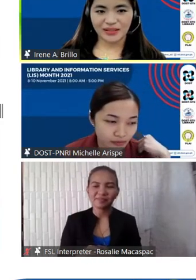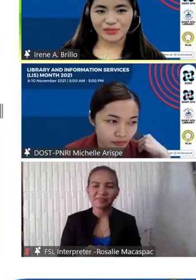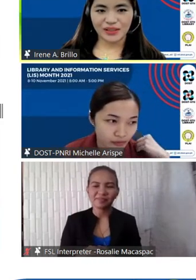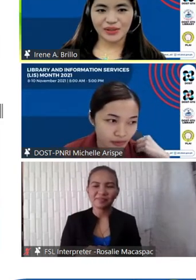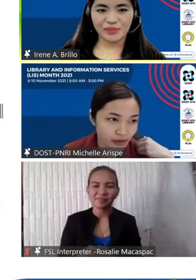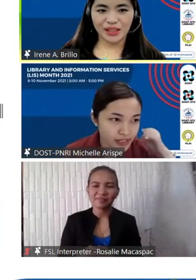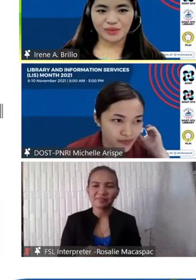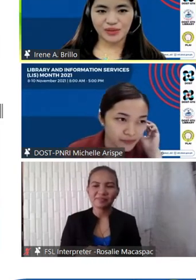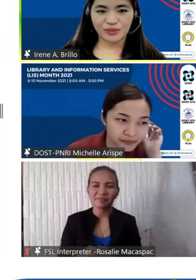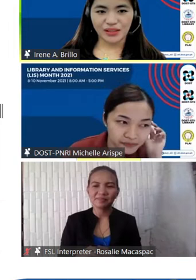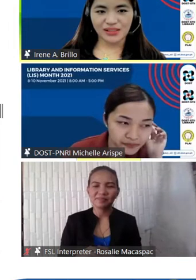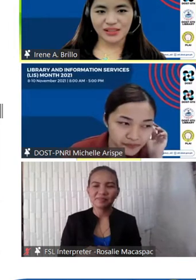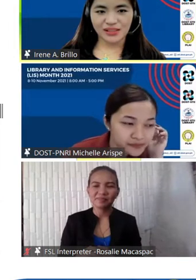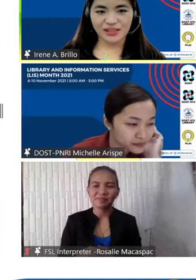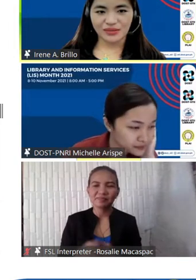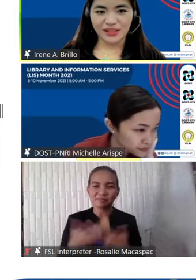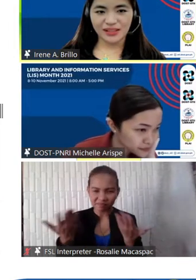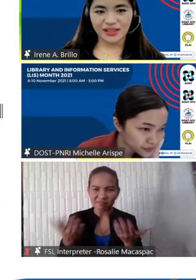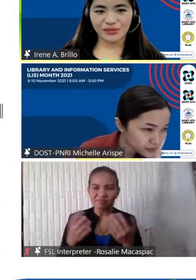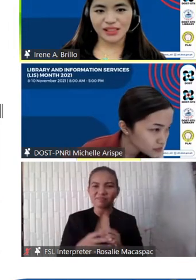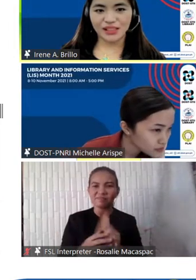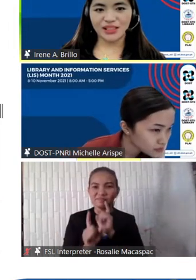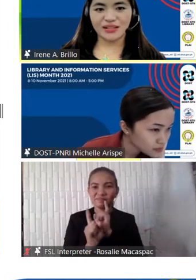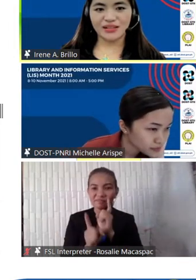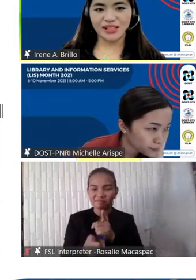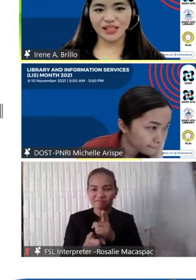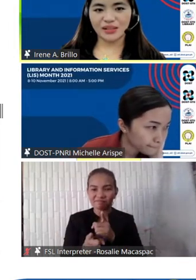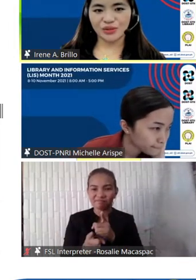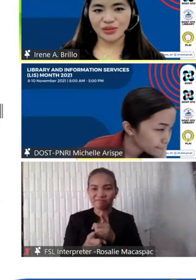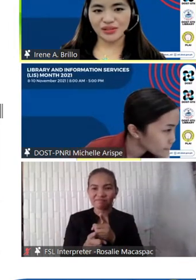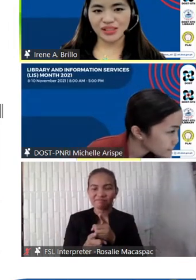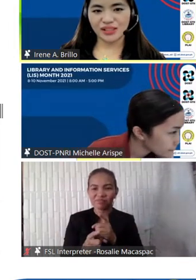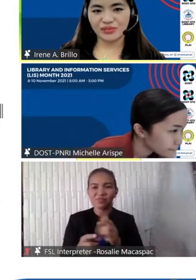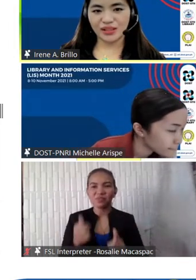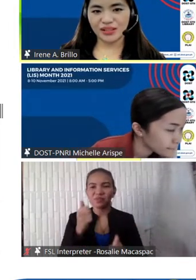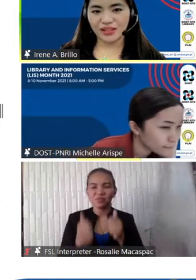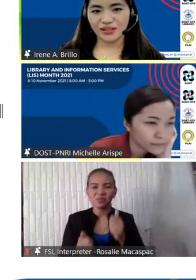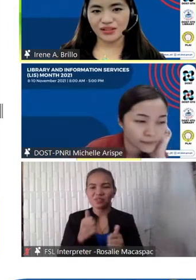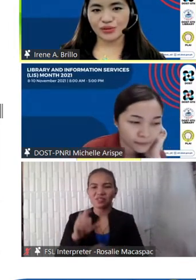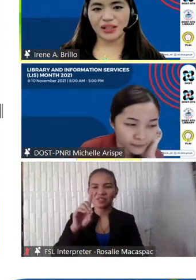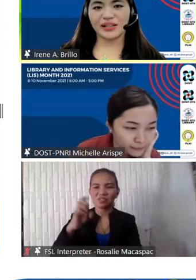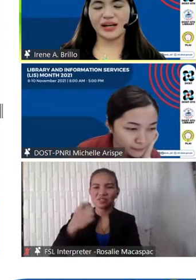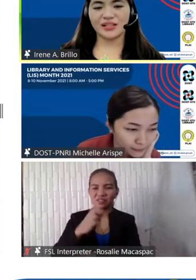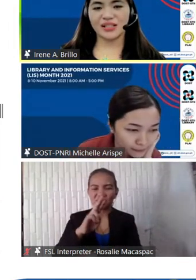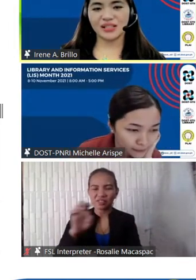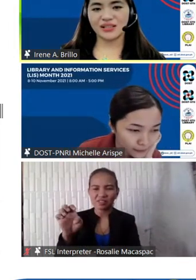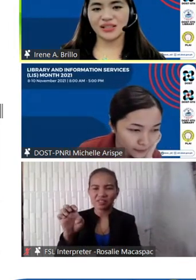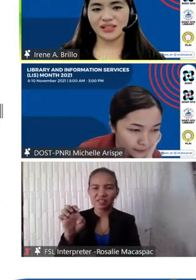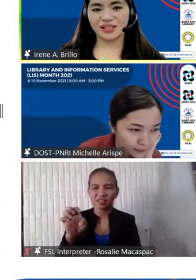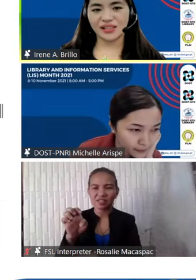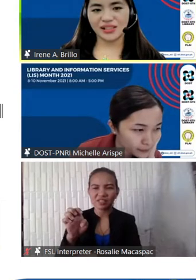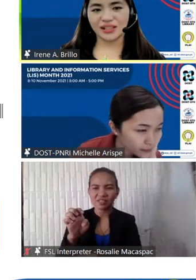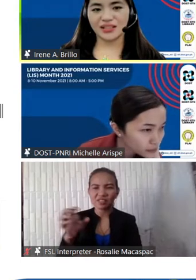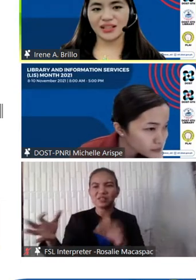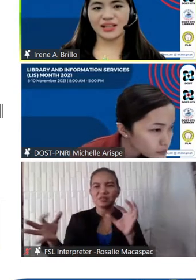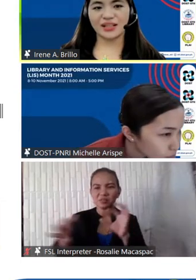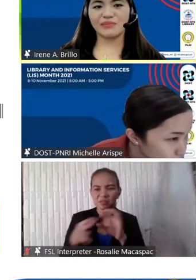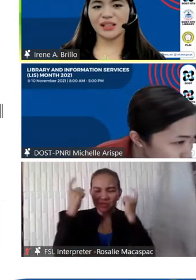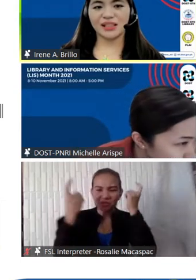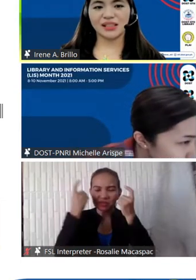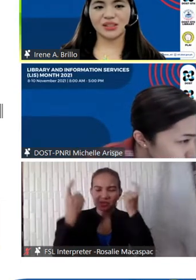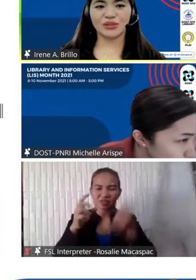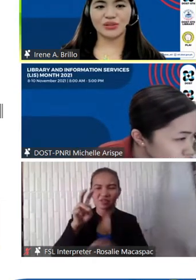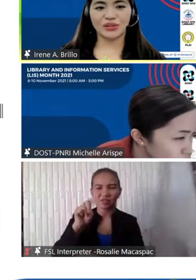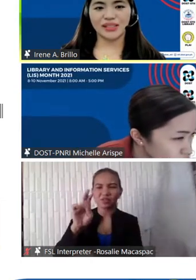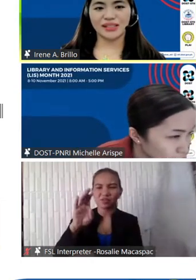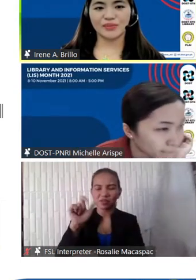will you be able to answer this one? Which degrees are most concerned with nuclear energy research? Degree